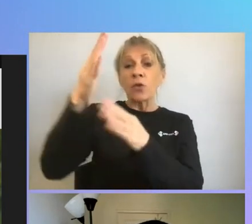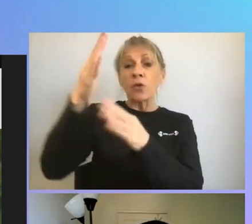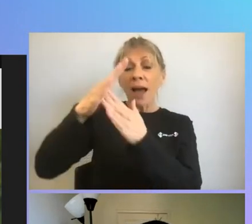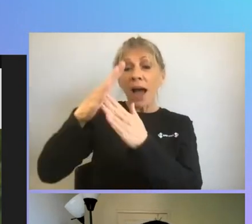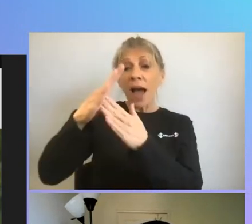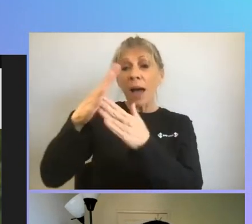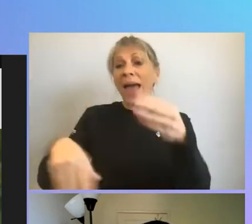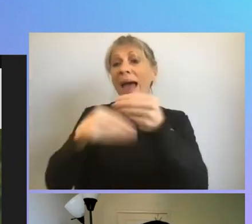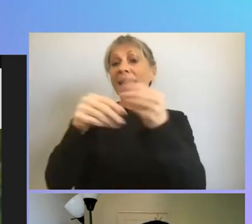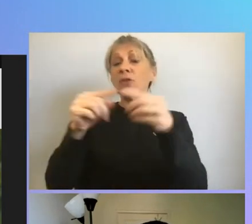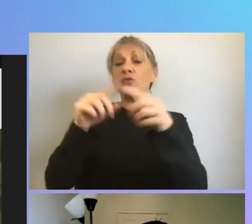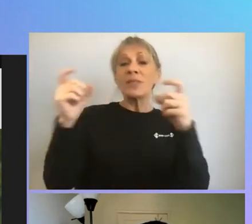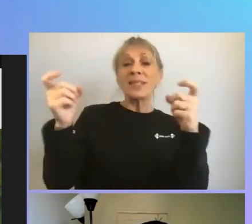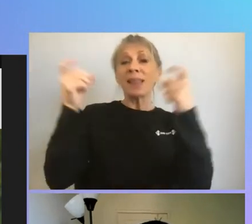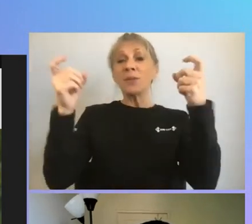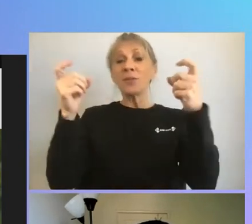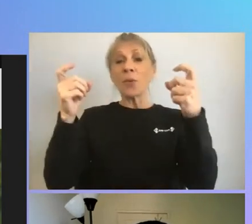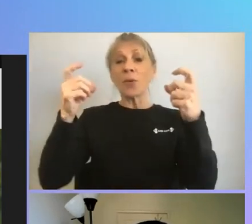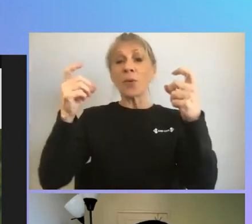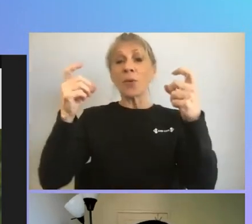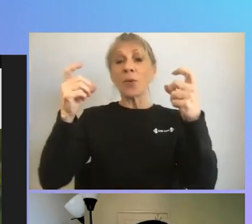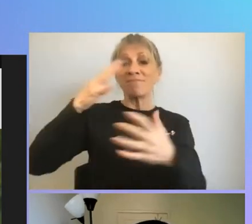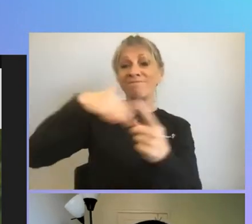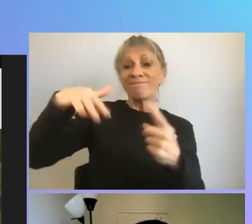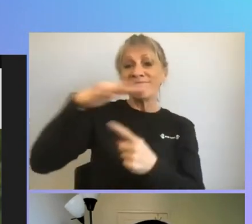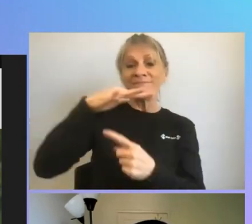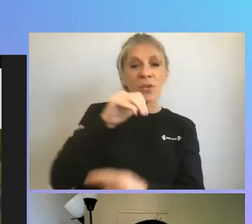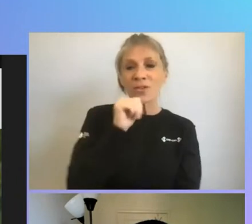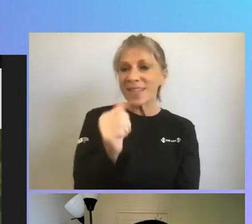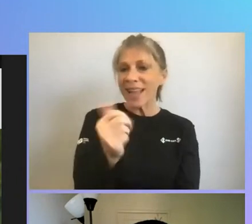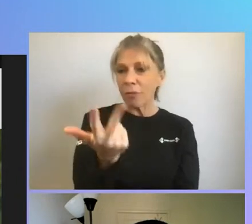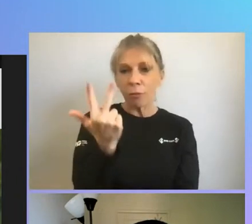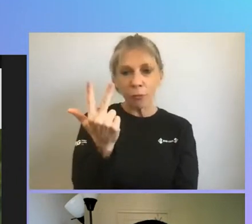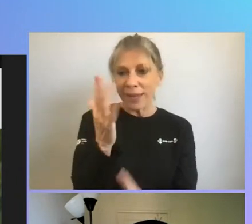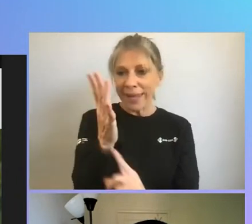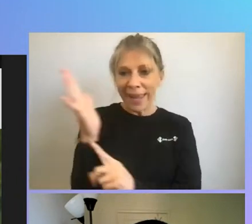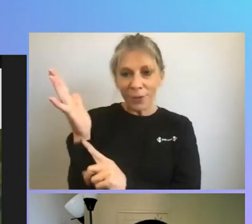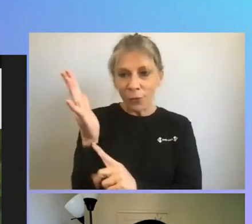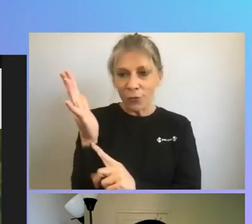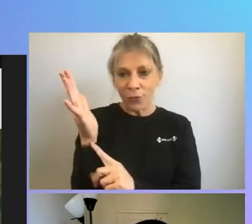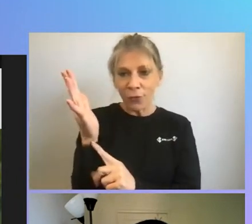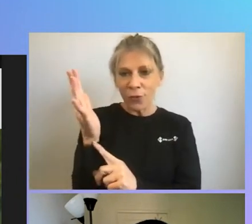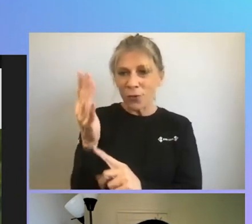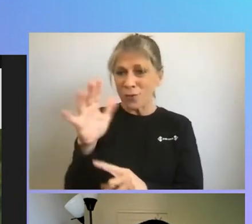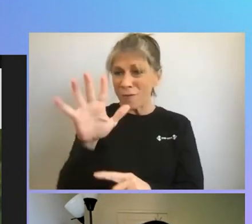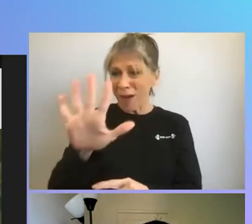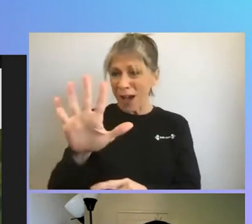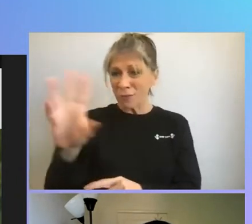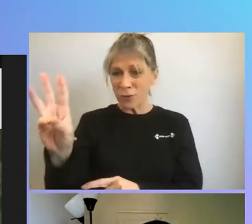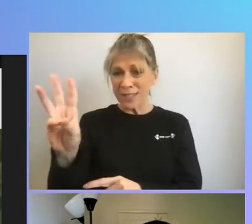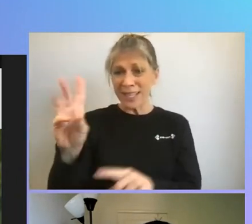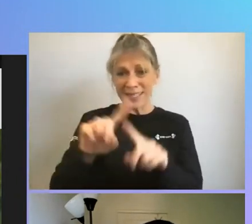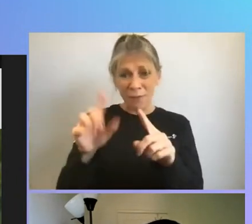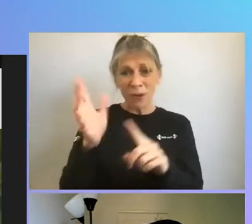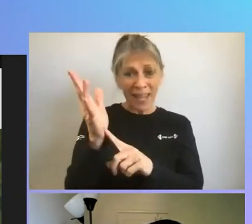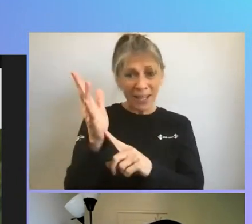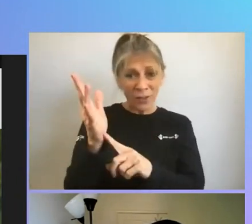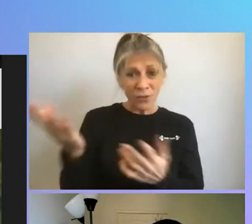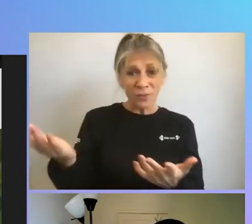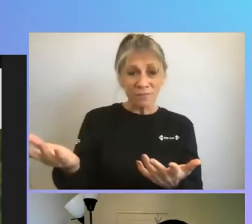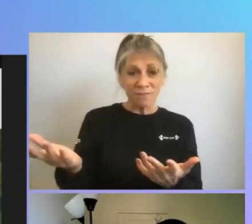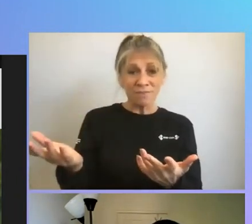atmosphere. And there are indeed not 3 candles, there are 5 or 6. So